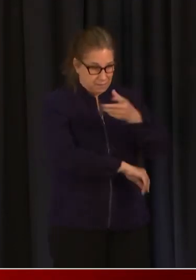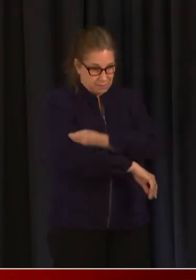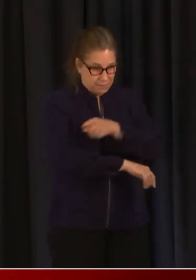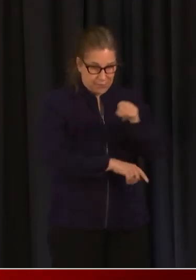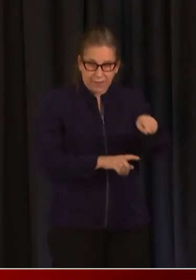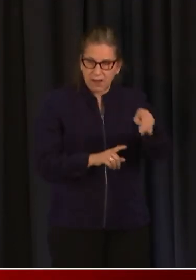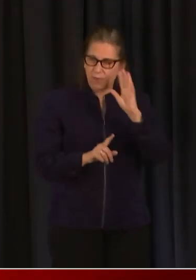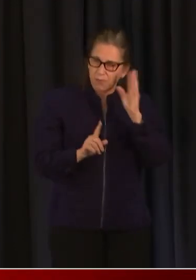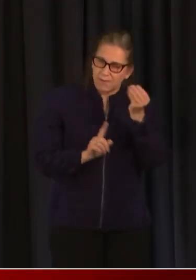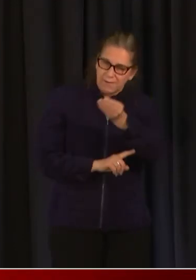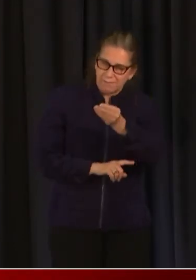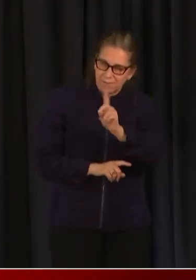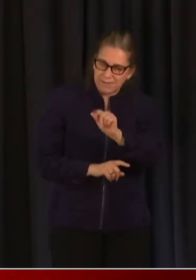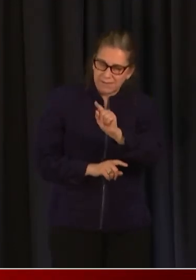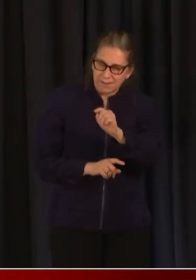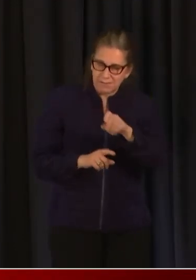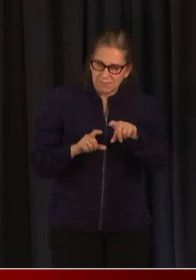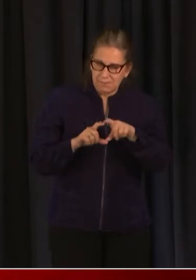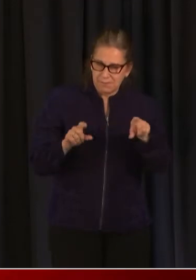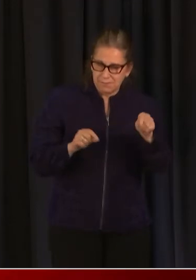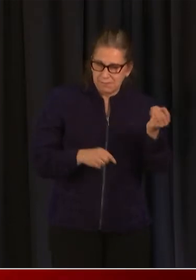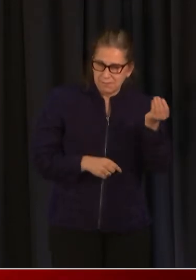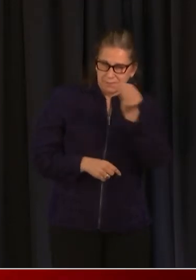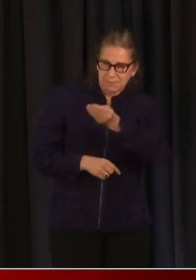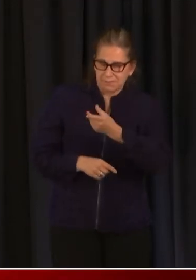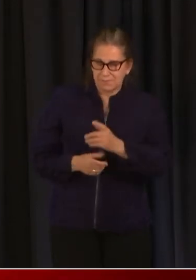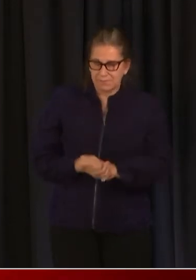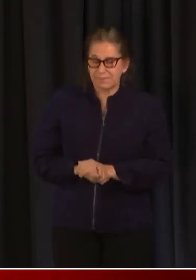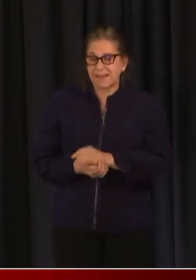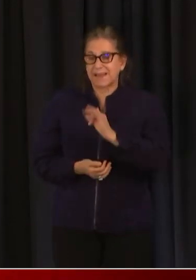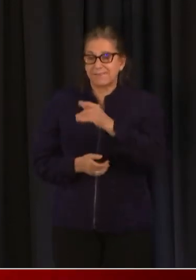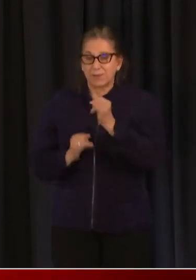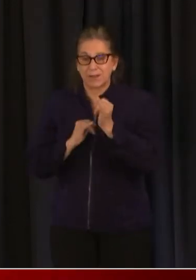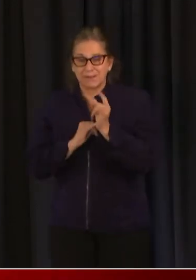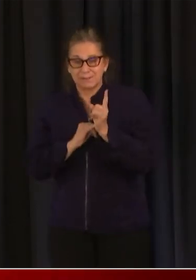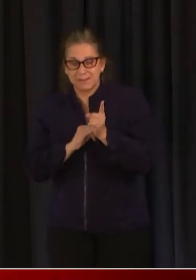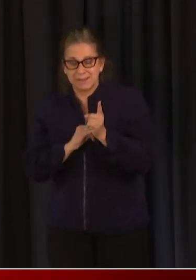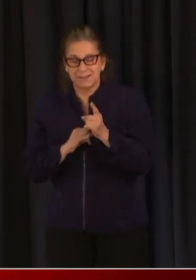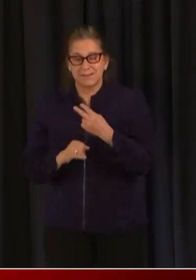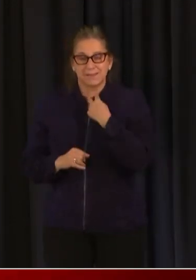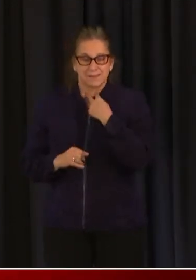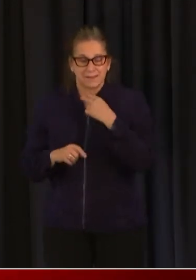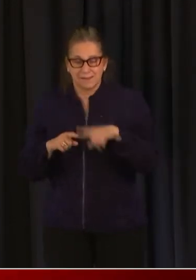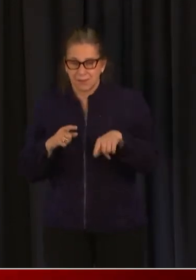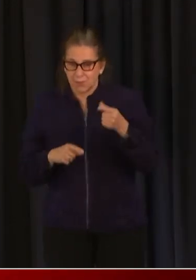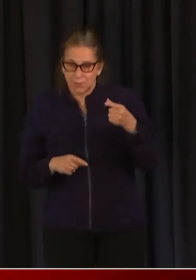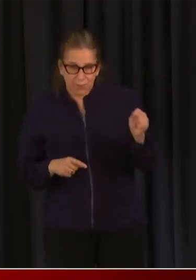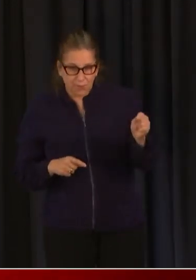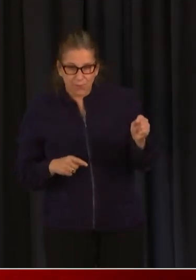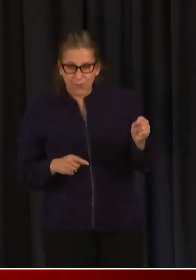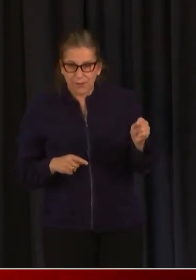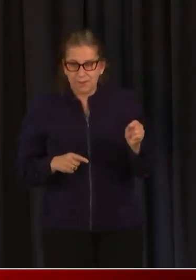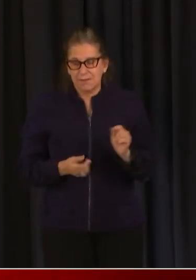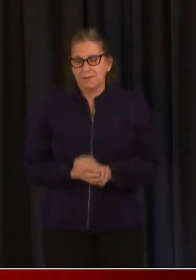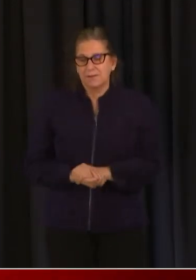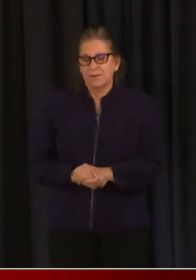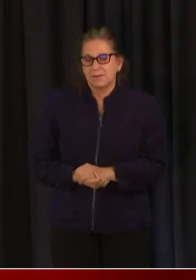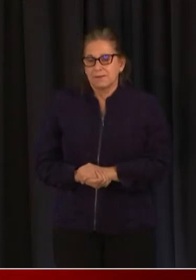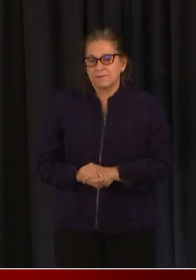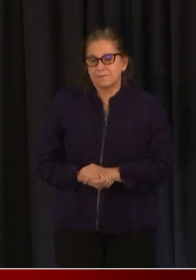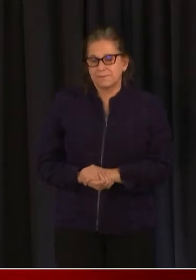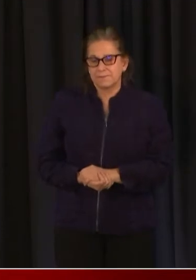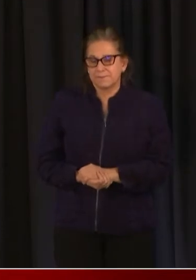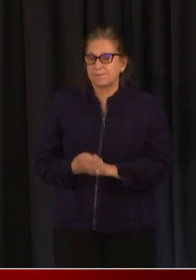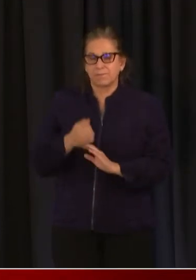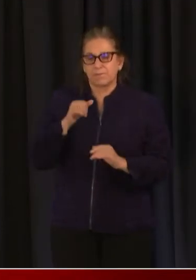to, let's say you have something pop up at the last minute and you can't make it to that second dose appointment that is pre-scheduled. This is not for anyone who is